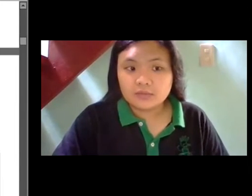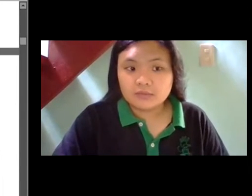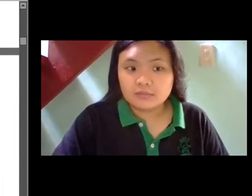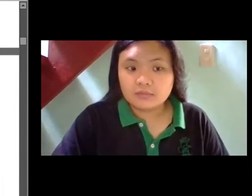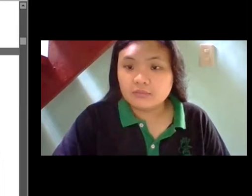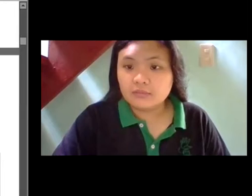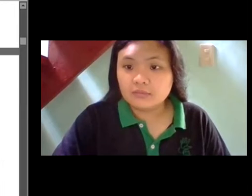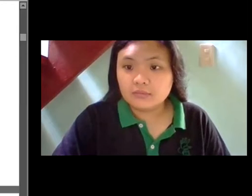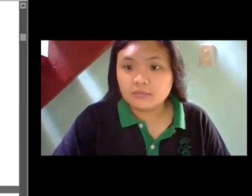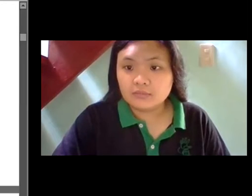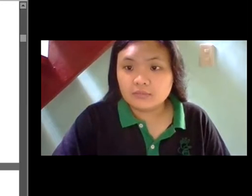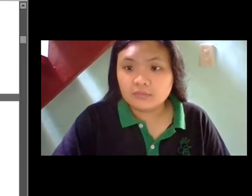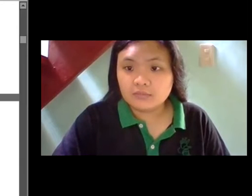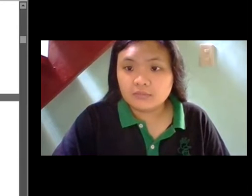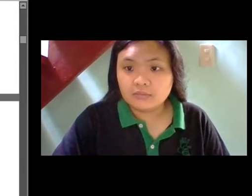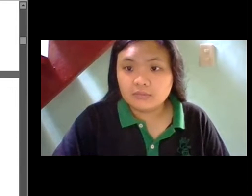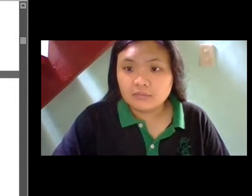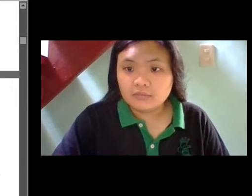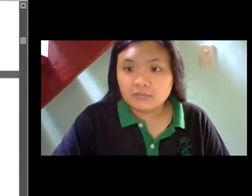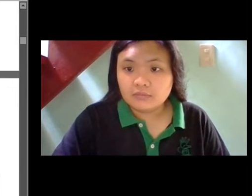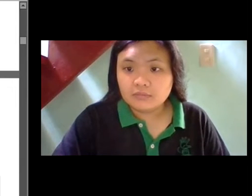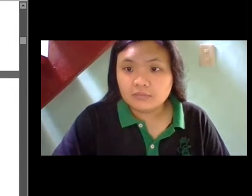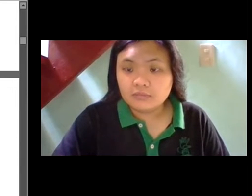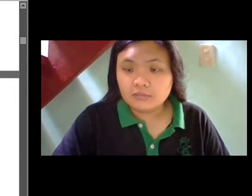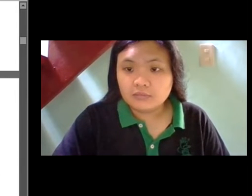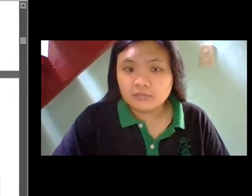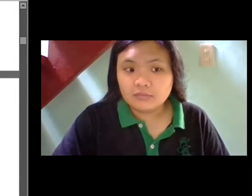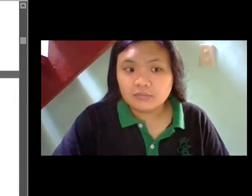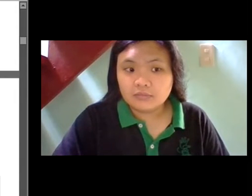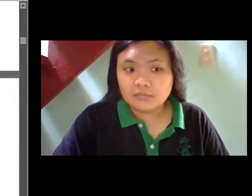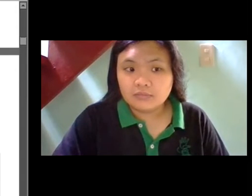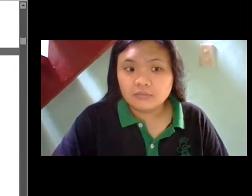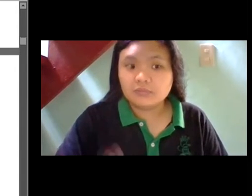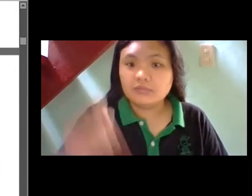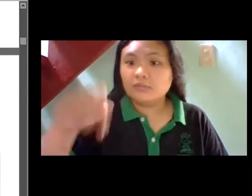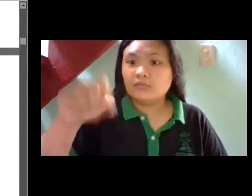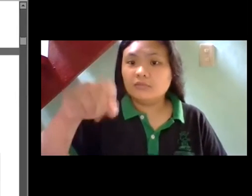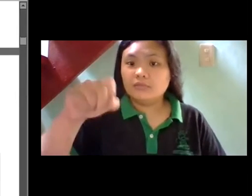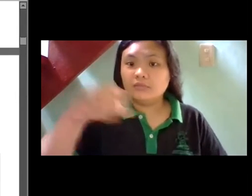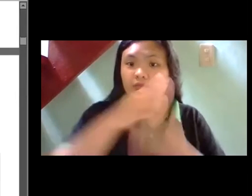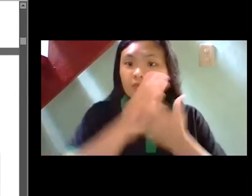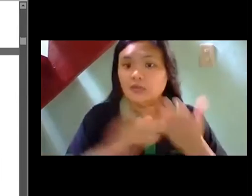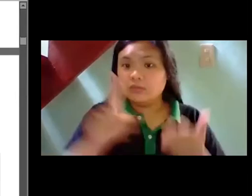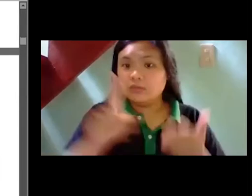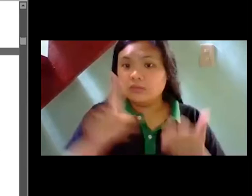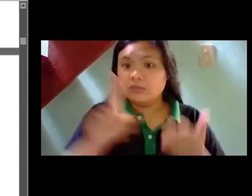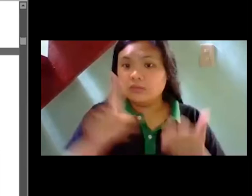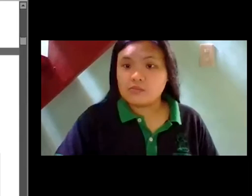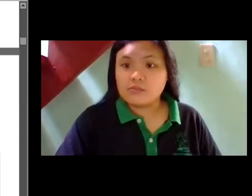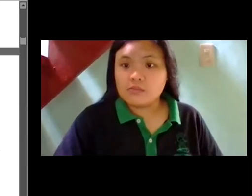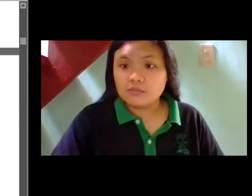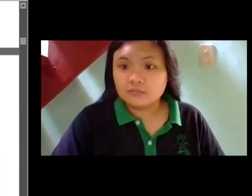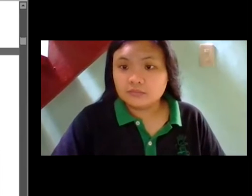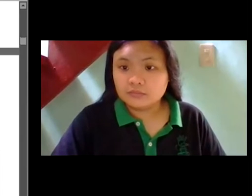Yeah. Okay, part 1. It says identifying, but identifying what? Should be identifying